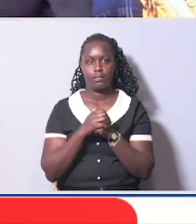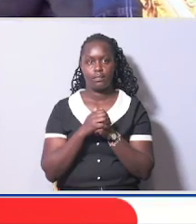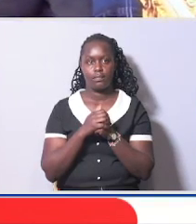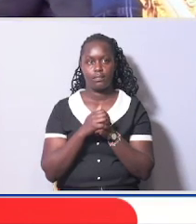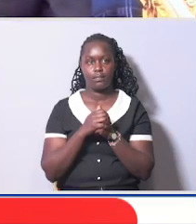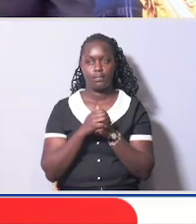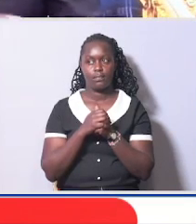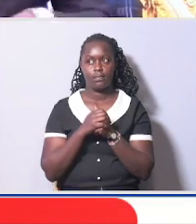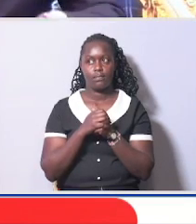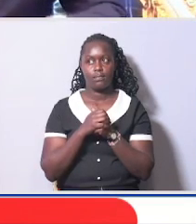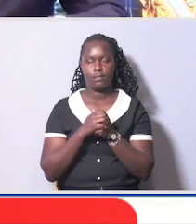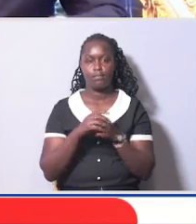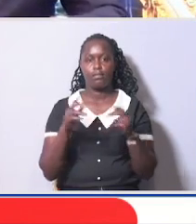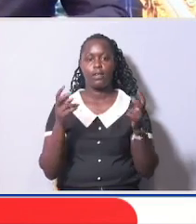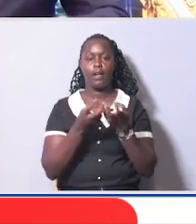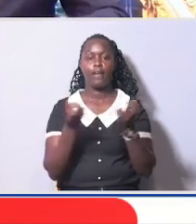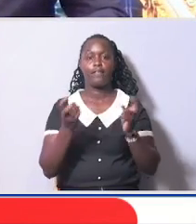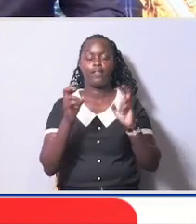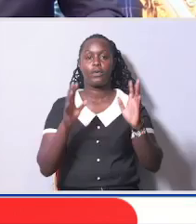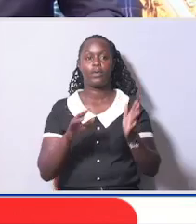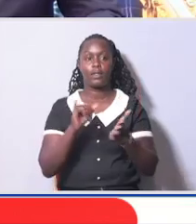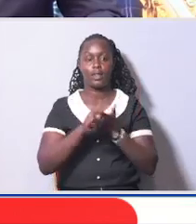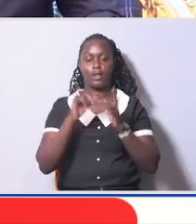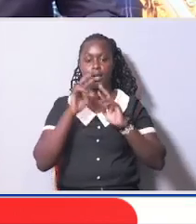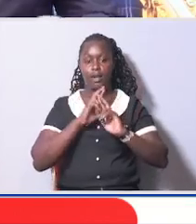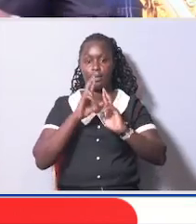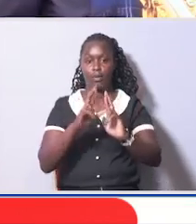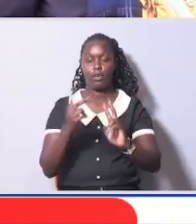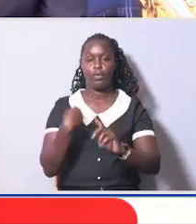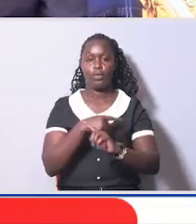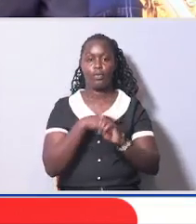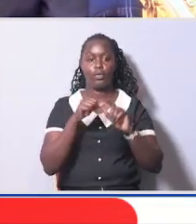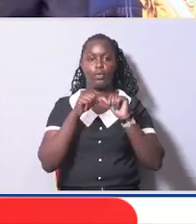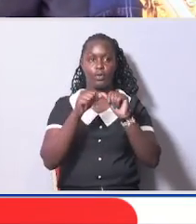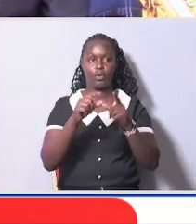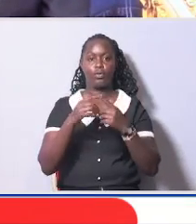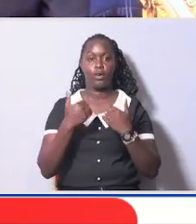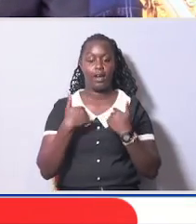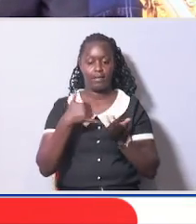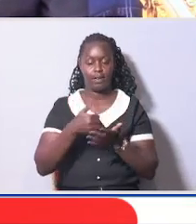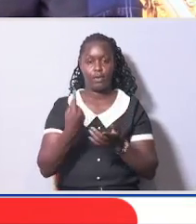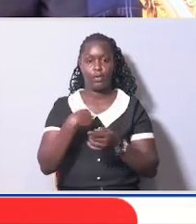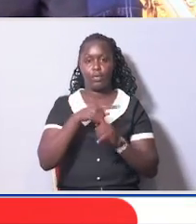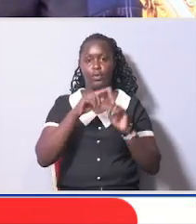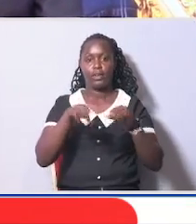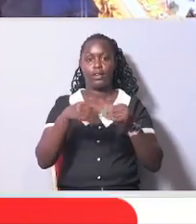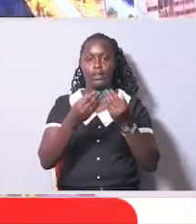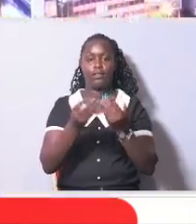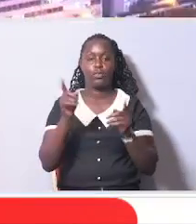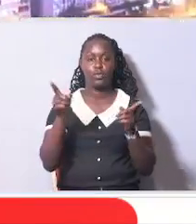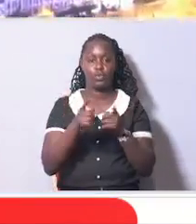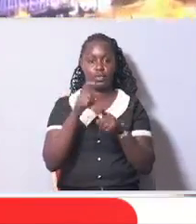Na mtazamaji, taarifa hiyo tunaendelea kuipakia, tutakuwa tunakupakulia katika muda usiokuwa mrefu,